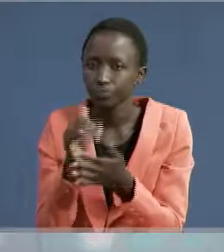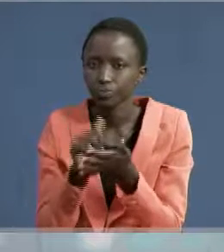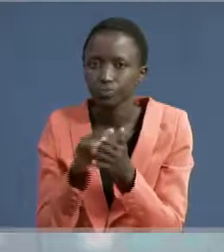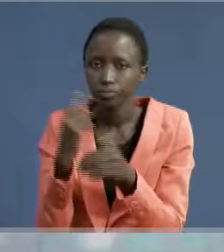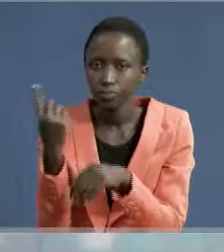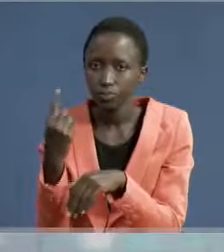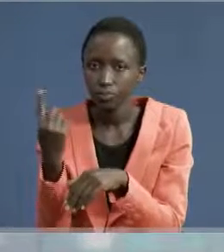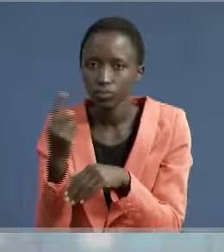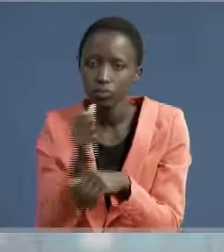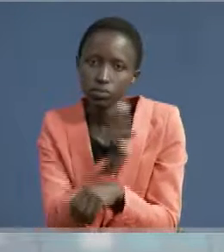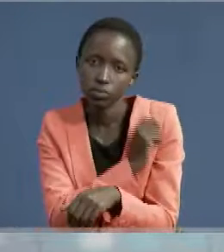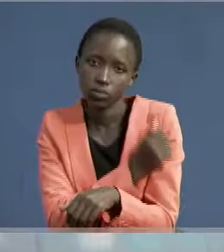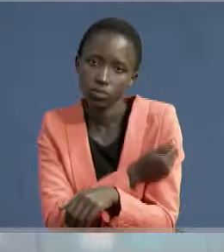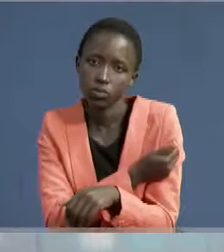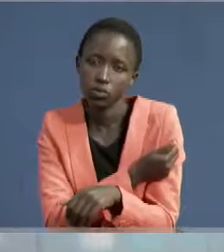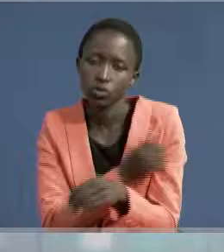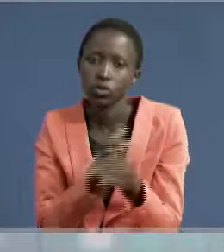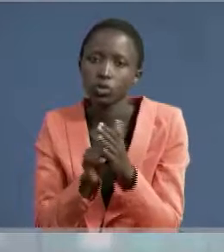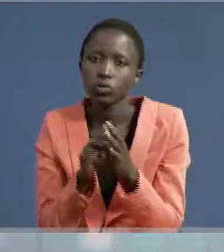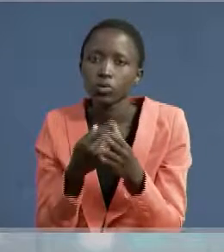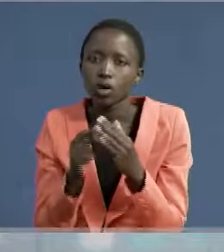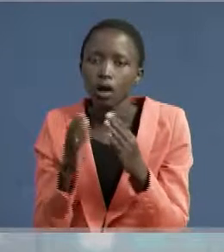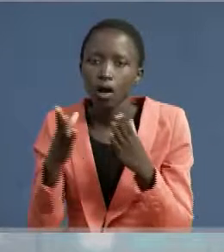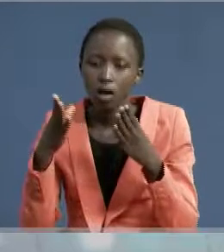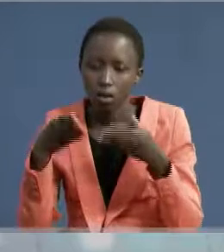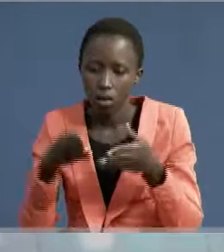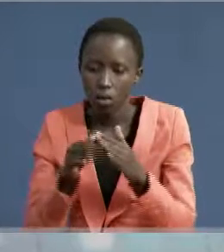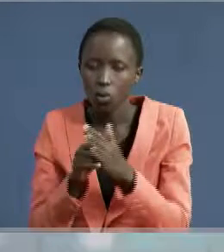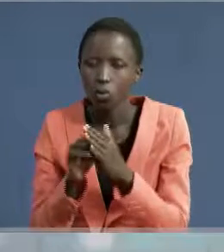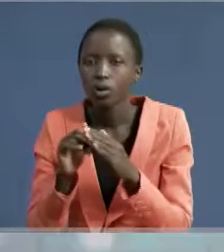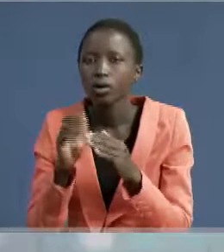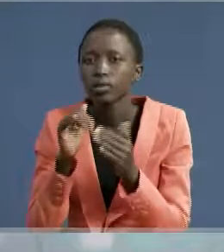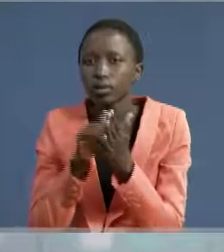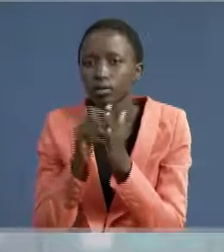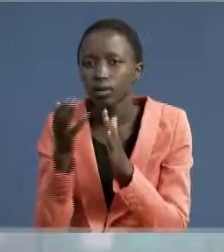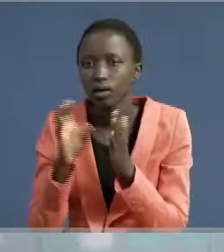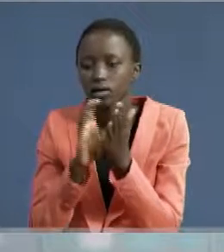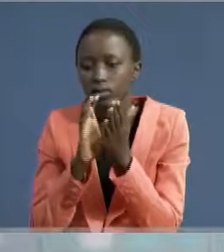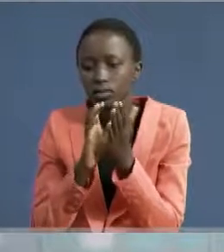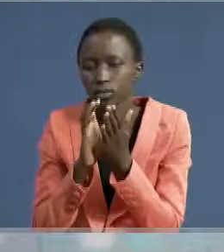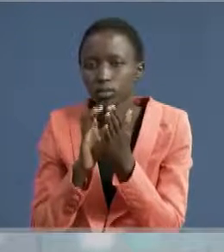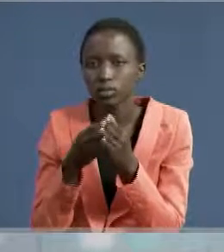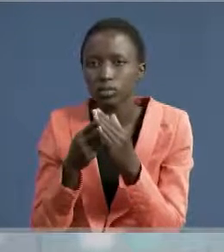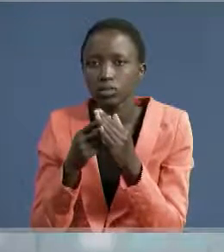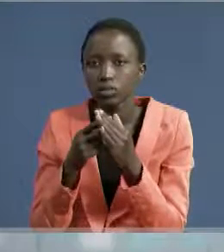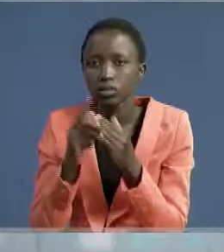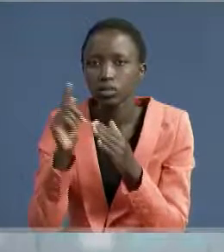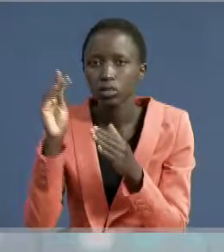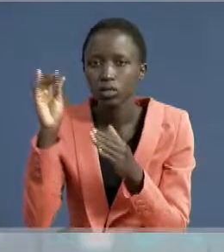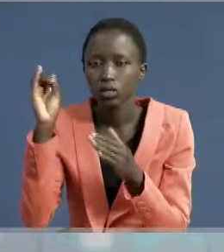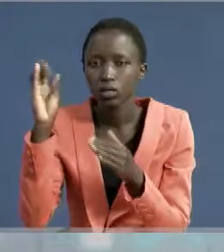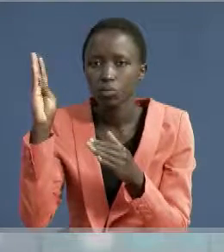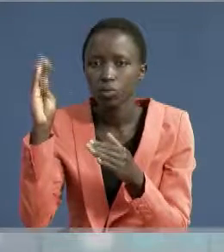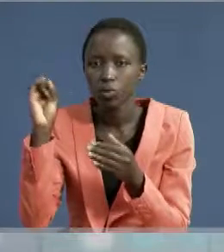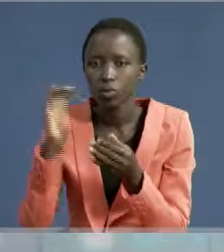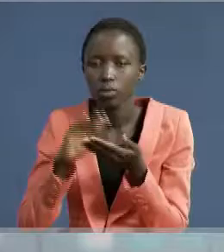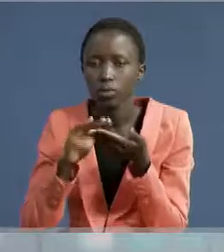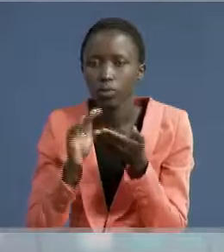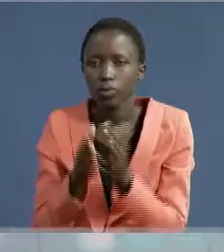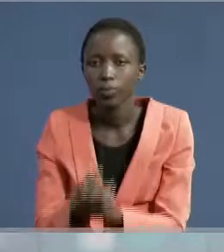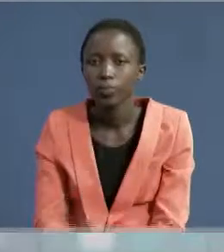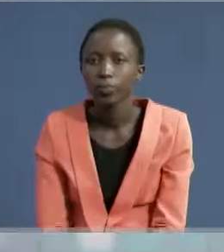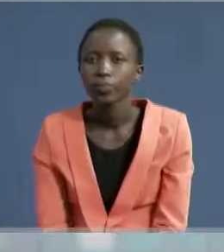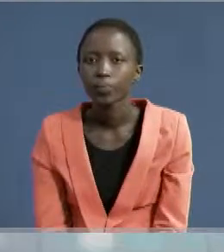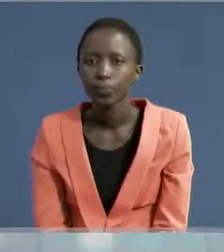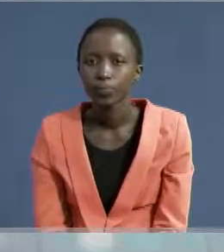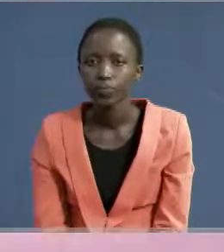only authorized personnel will be allowed into examination centers. Here is Njamu Kiboi with more.